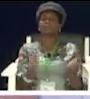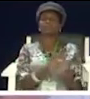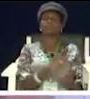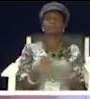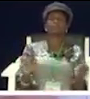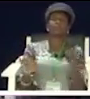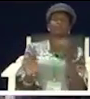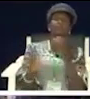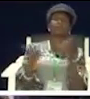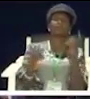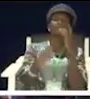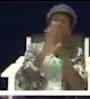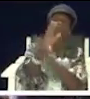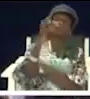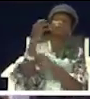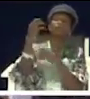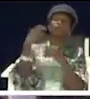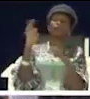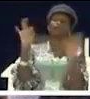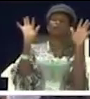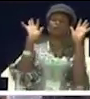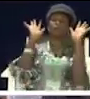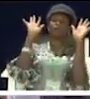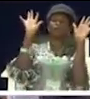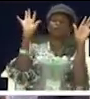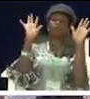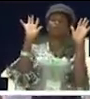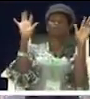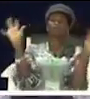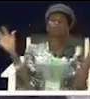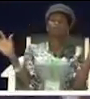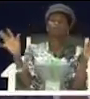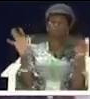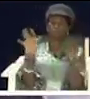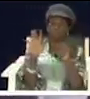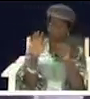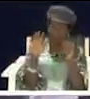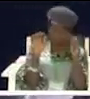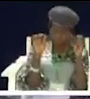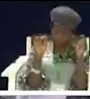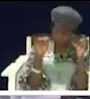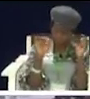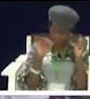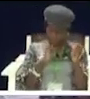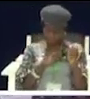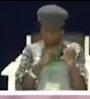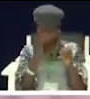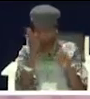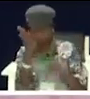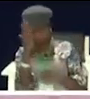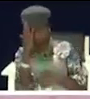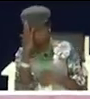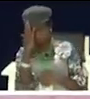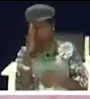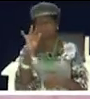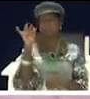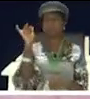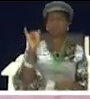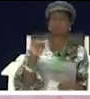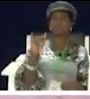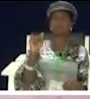I'm serving a God of miracles. I know,